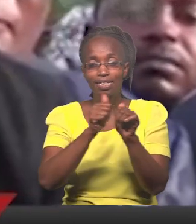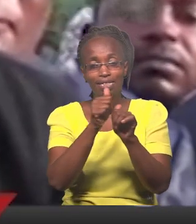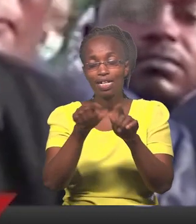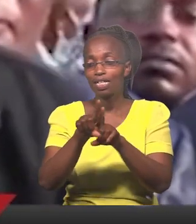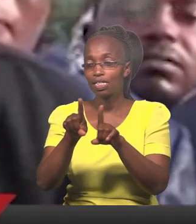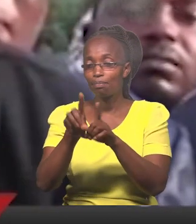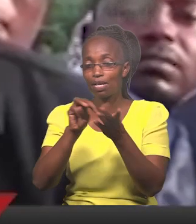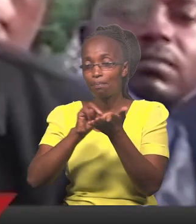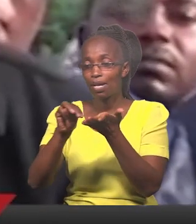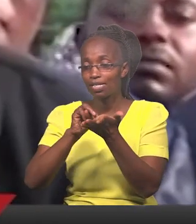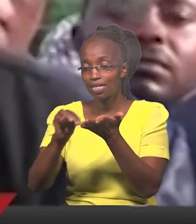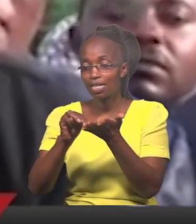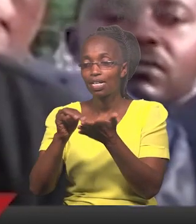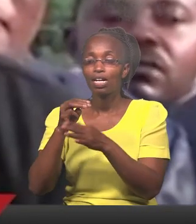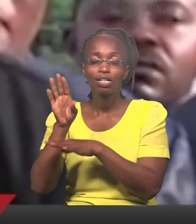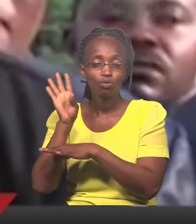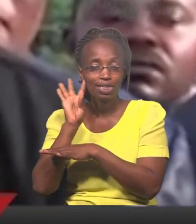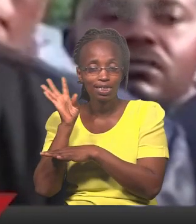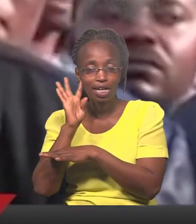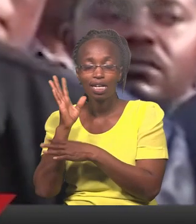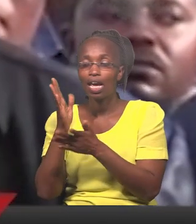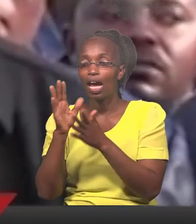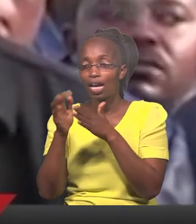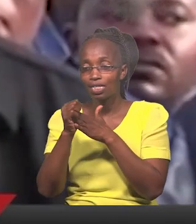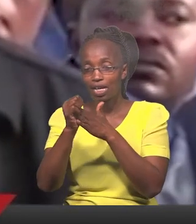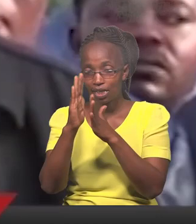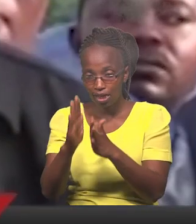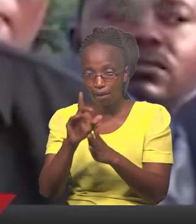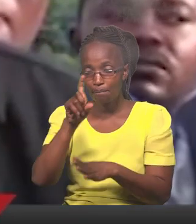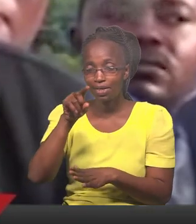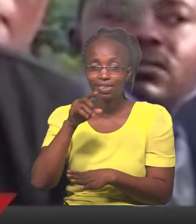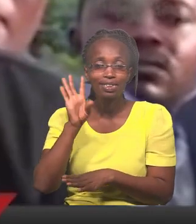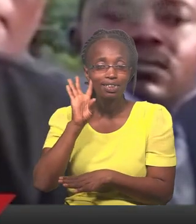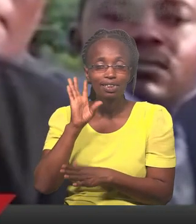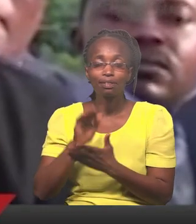same message and to listen because we believe also listening is very important as lenders you have to listen to our people